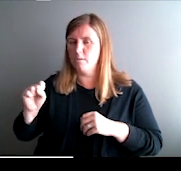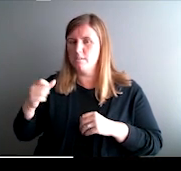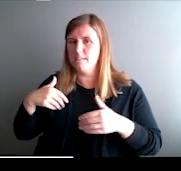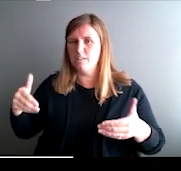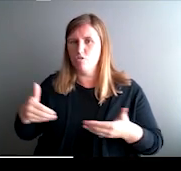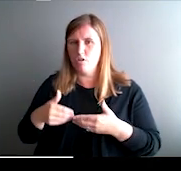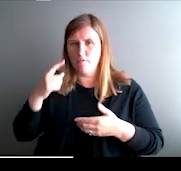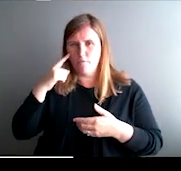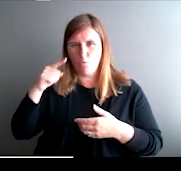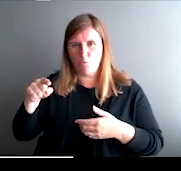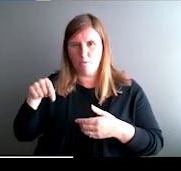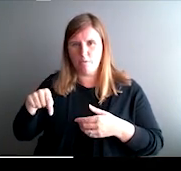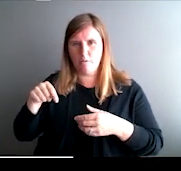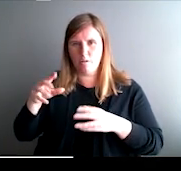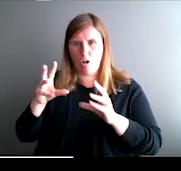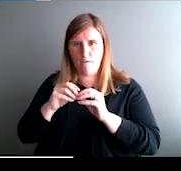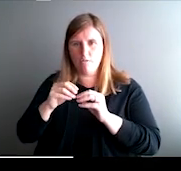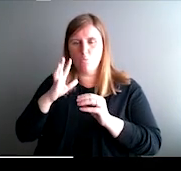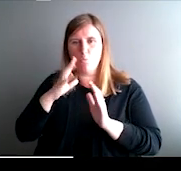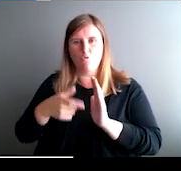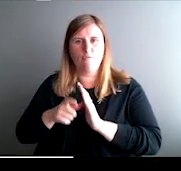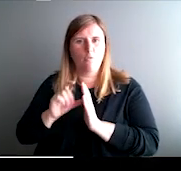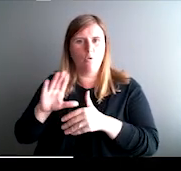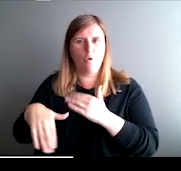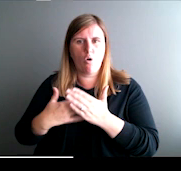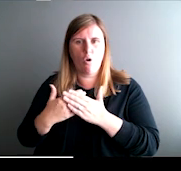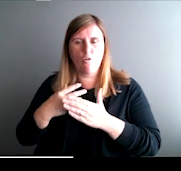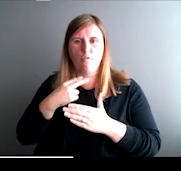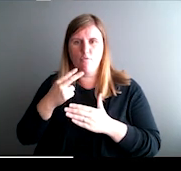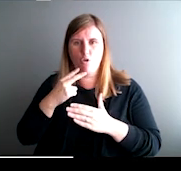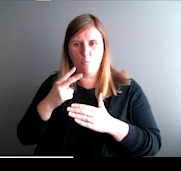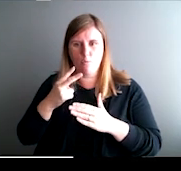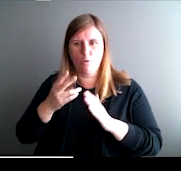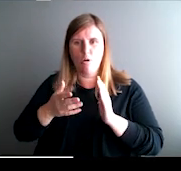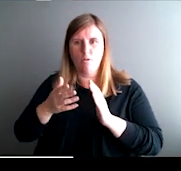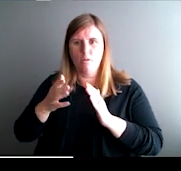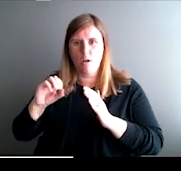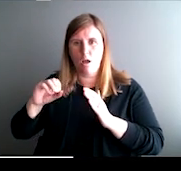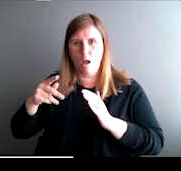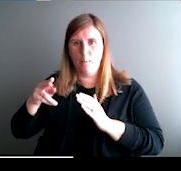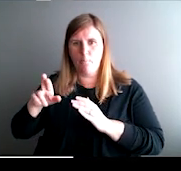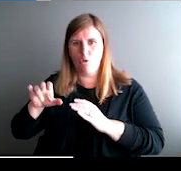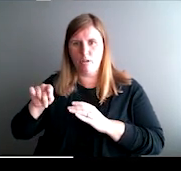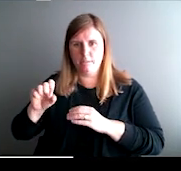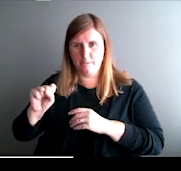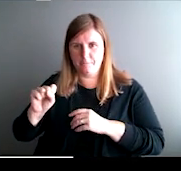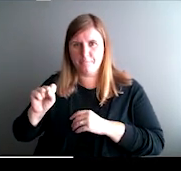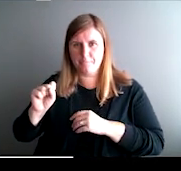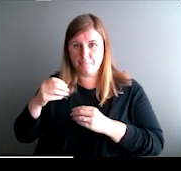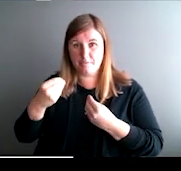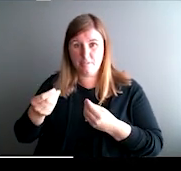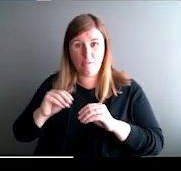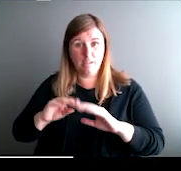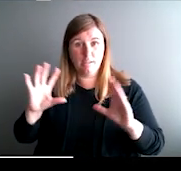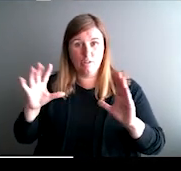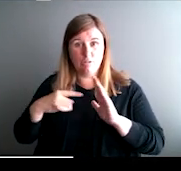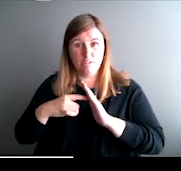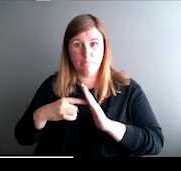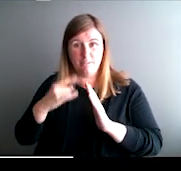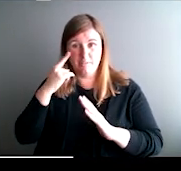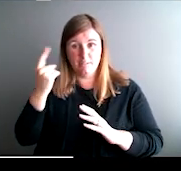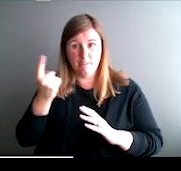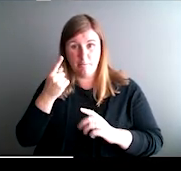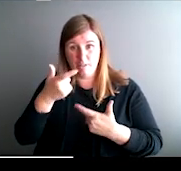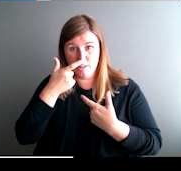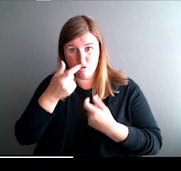year, and that session will review all of the verbal operants and give many good, clear examples. So if that's something